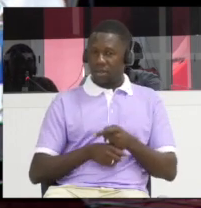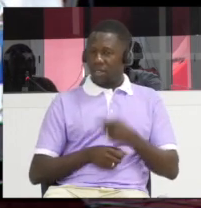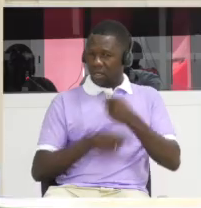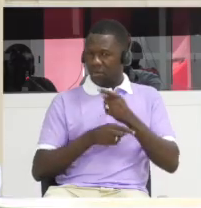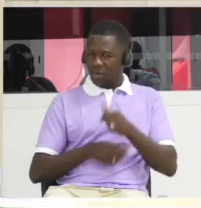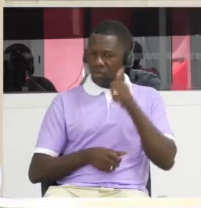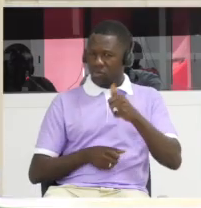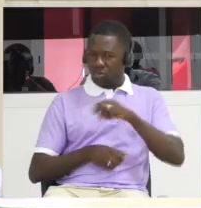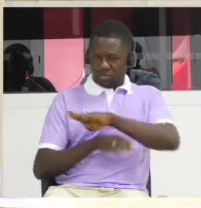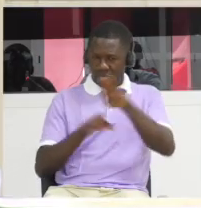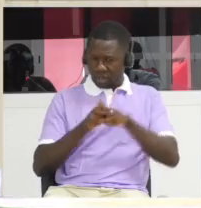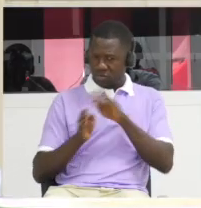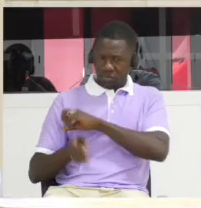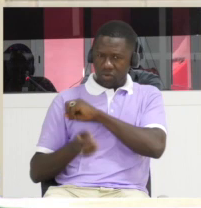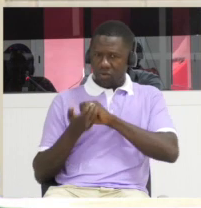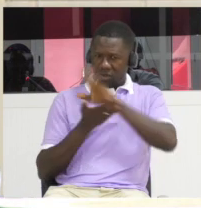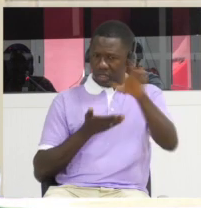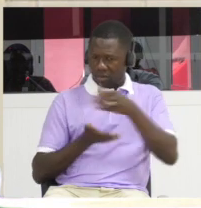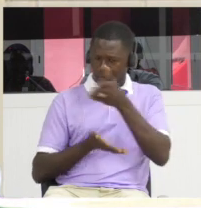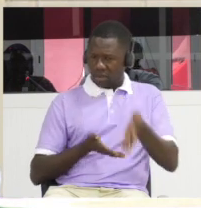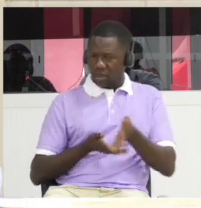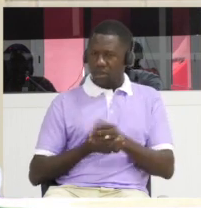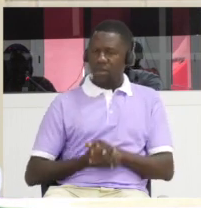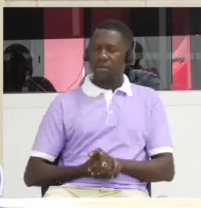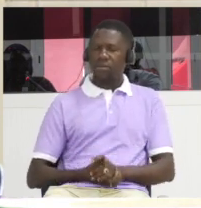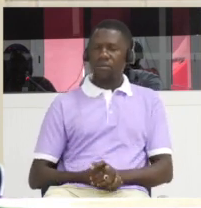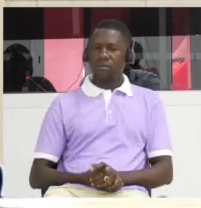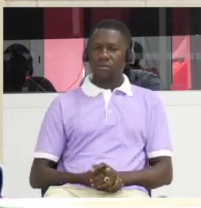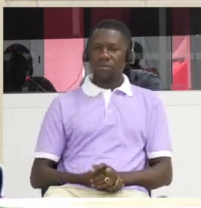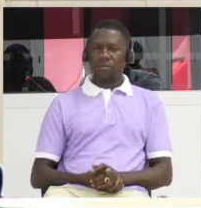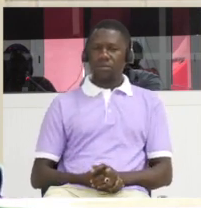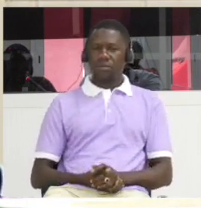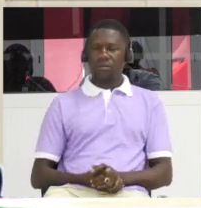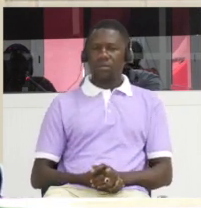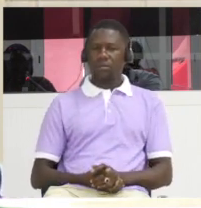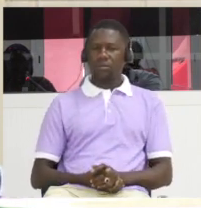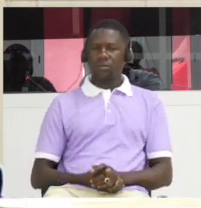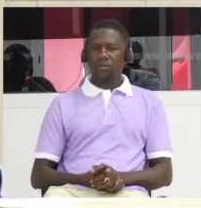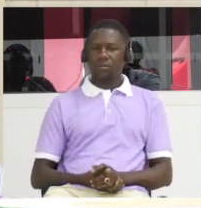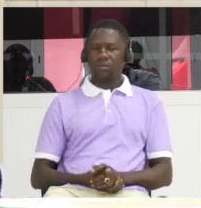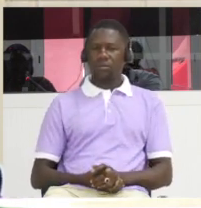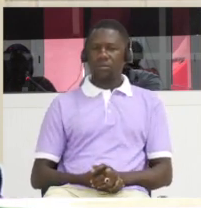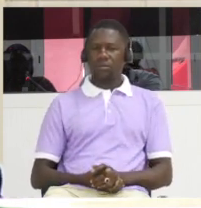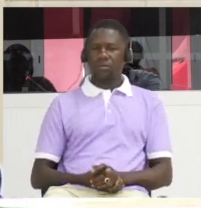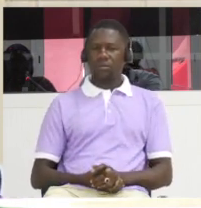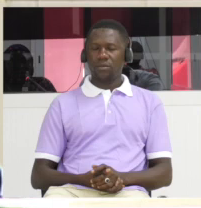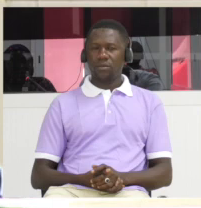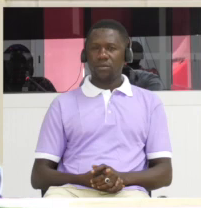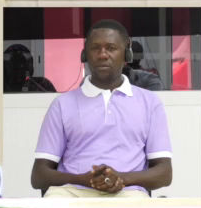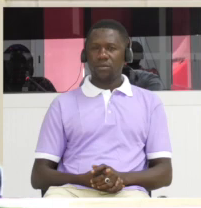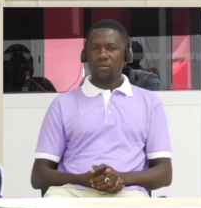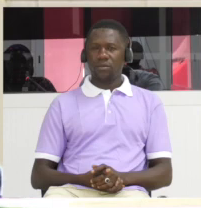a good place to send him to. I mean, yeah, he felt for his own